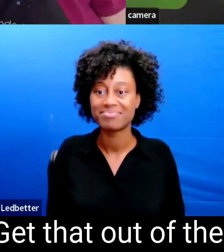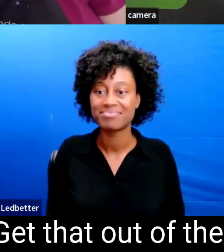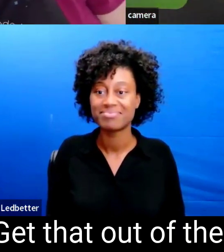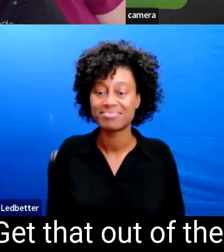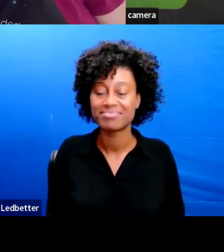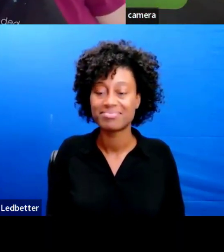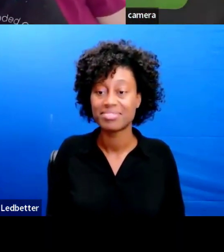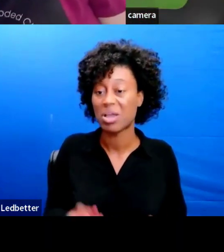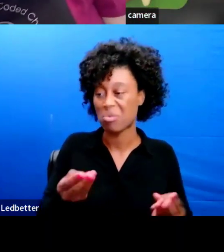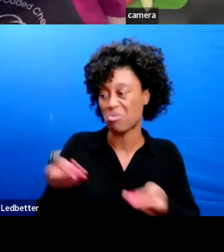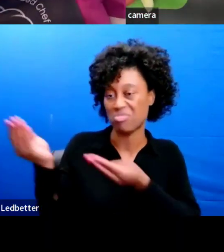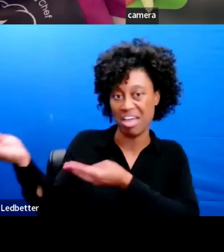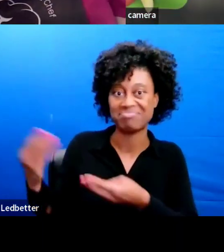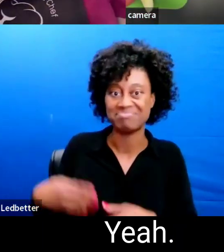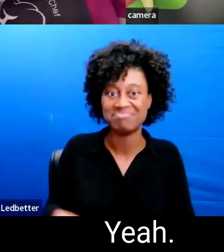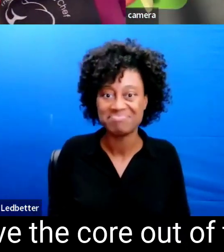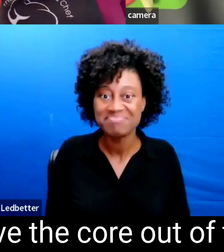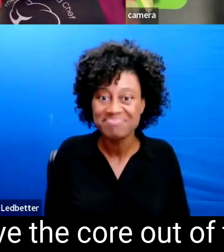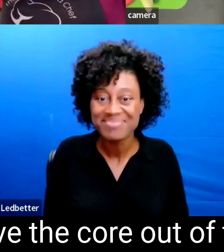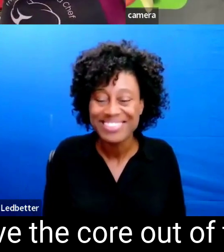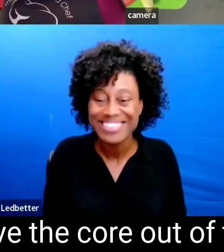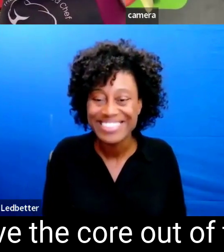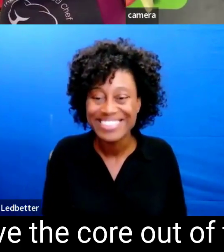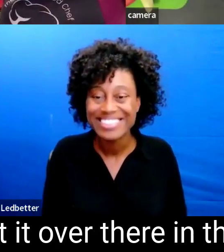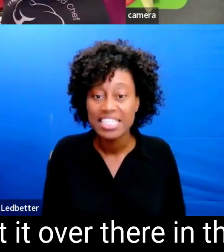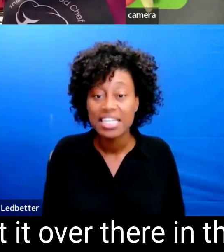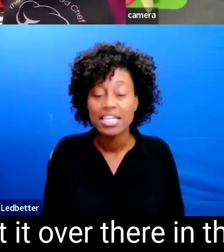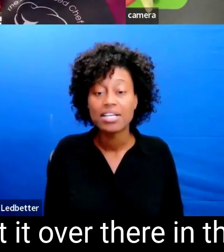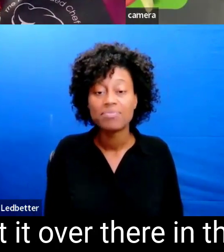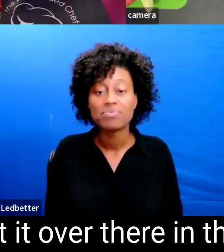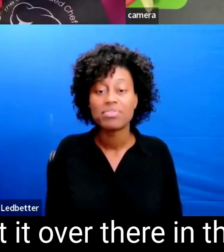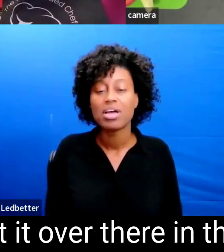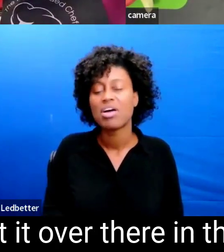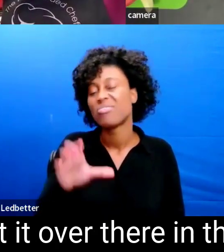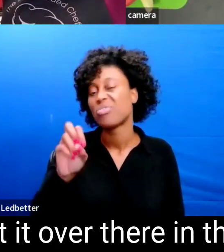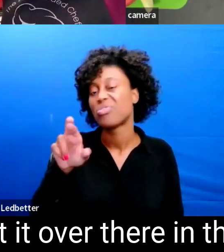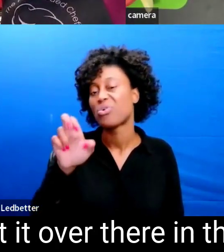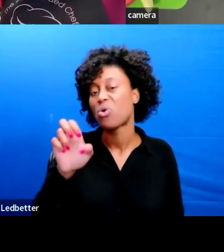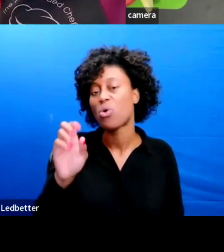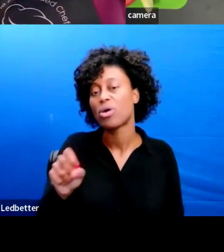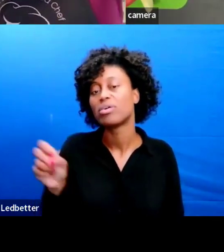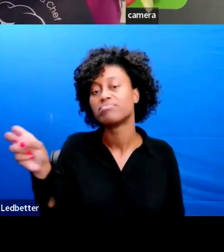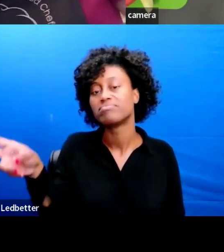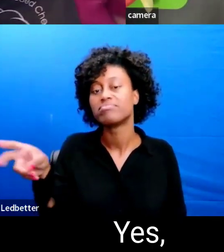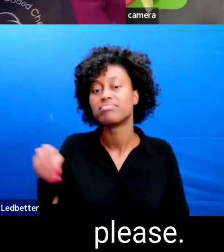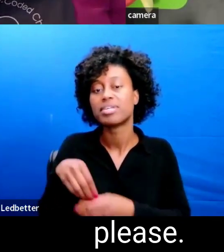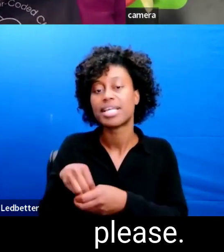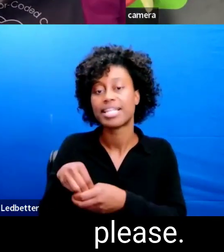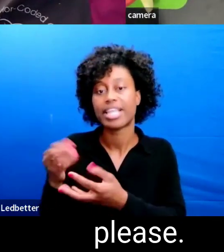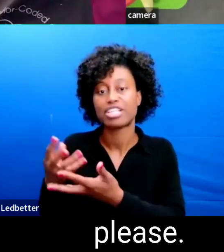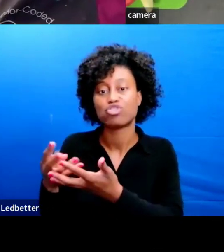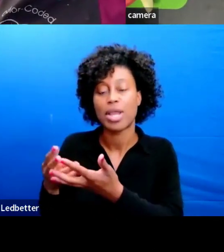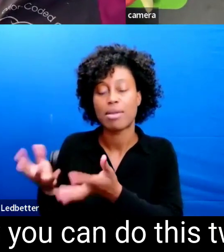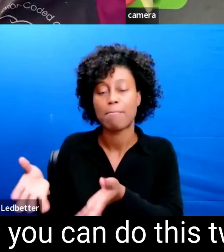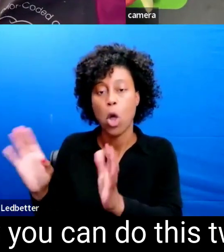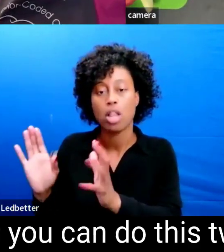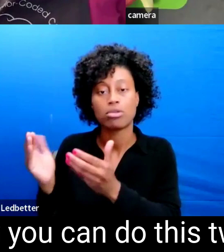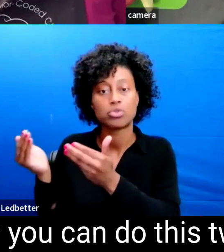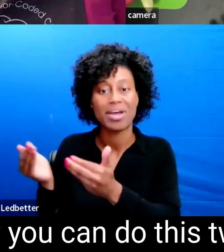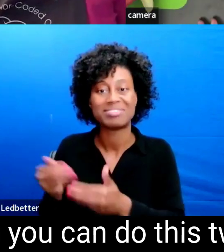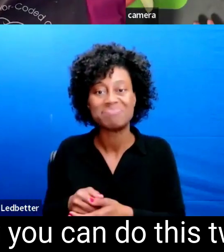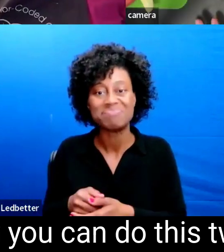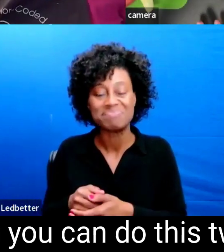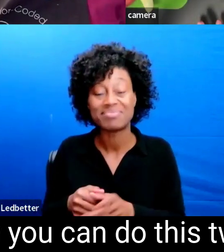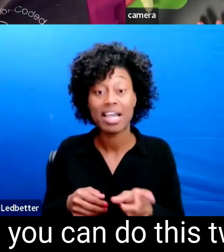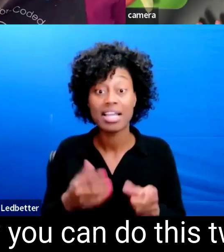Set that out of the way. Yep, move the core out of the way. You can put it over there in the strainer bowl. Yes, please. Now,